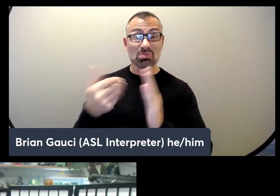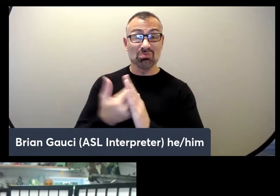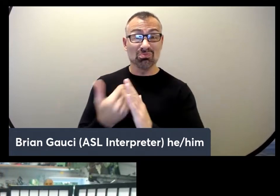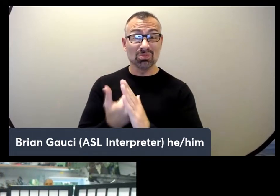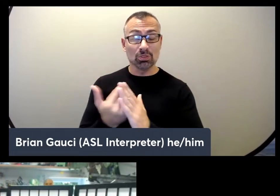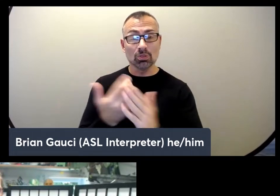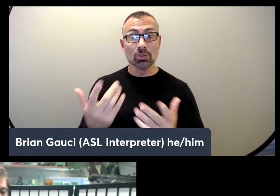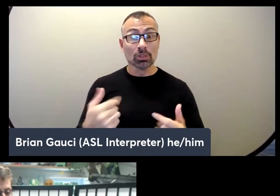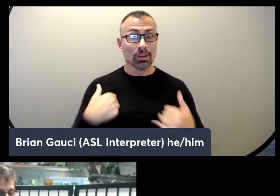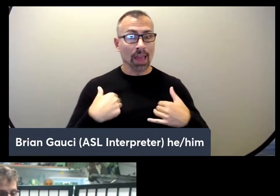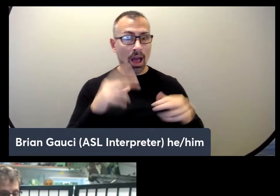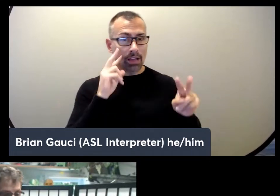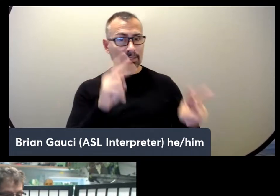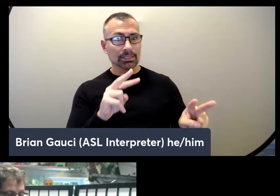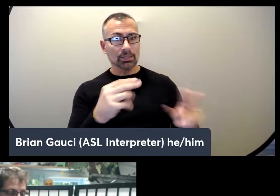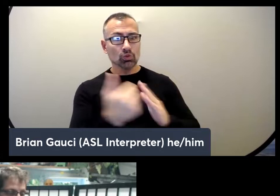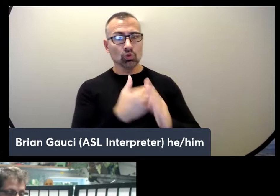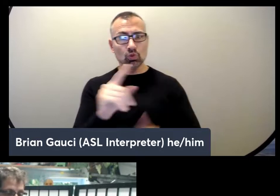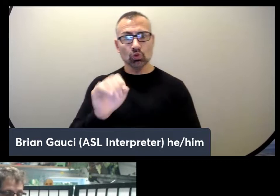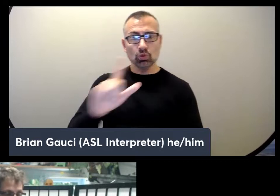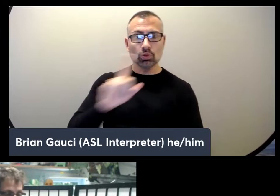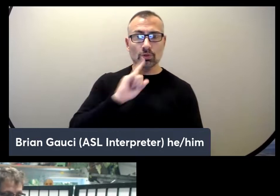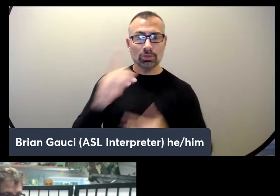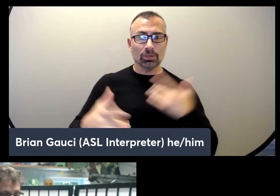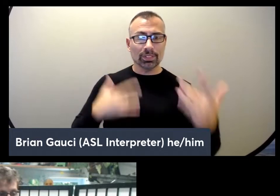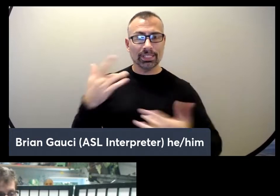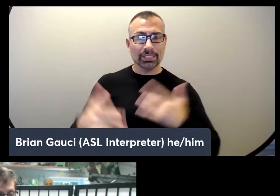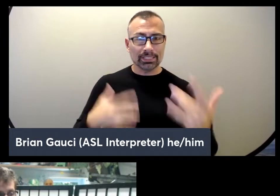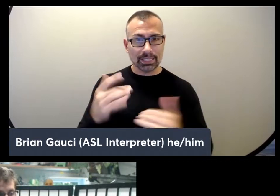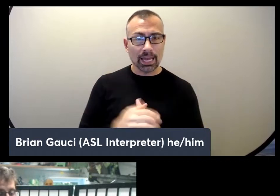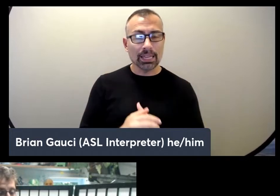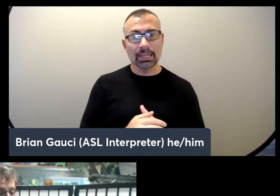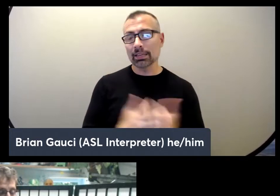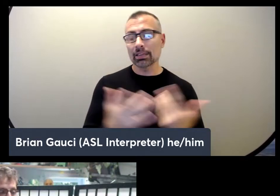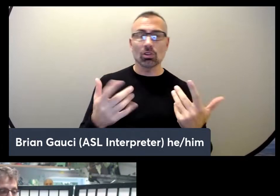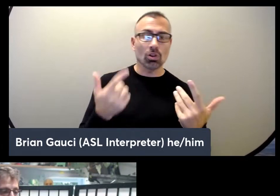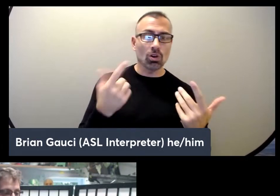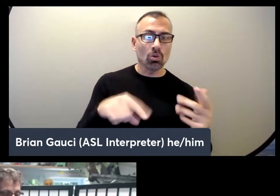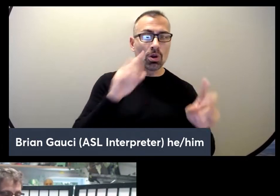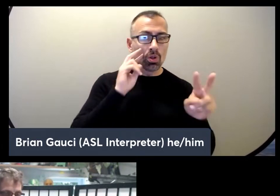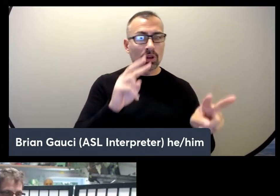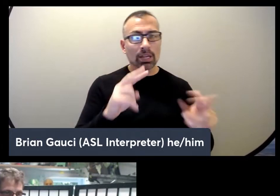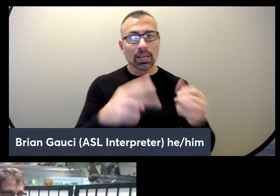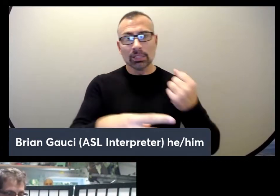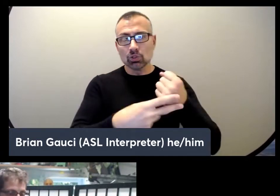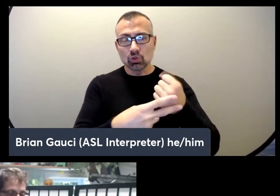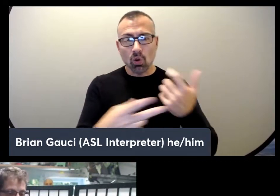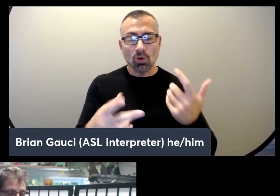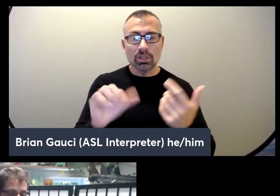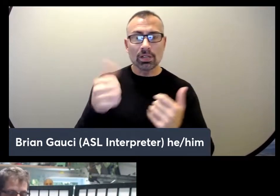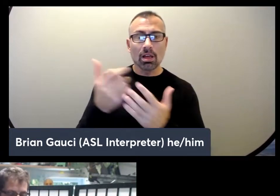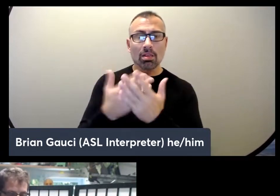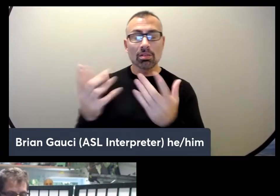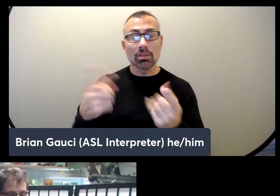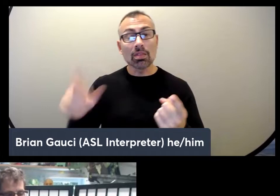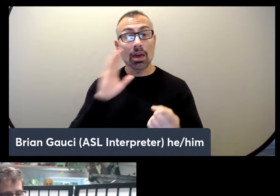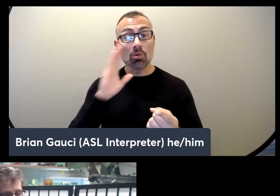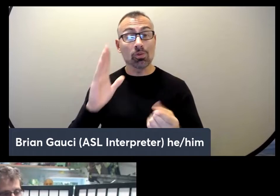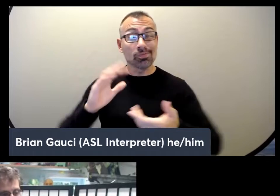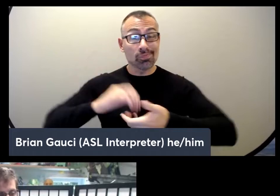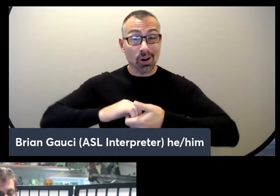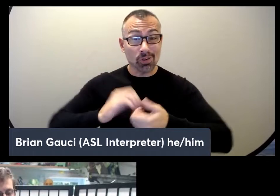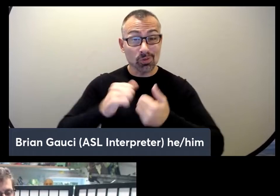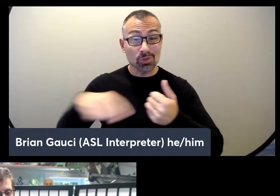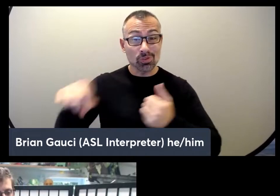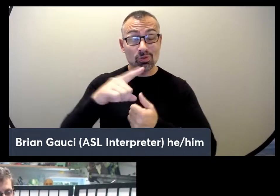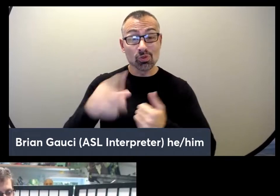coming out. Things like Spheron as well as NFT storage and Pinata are great partners that are going to give you that front